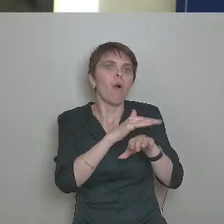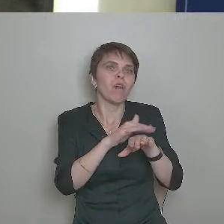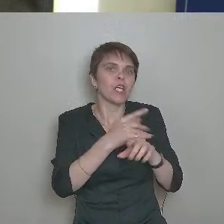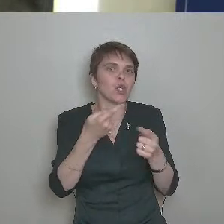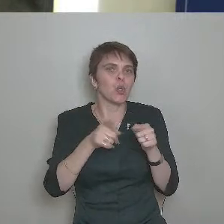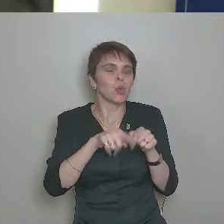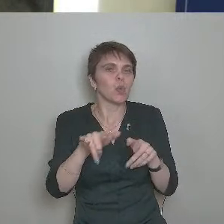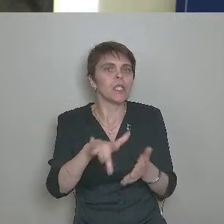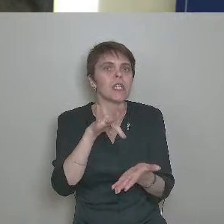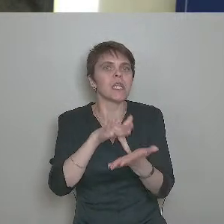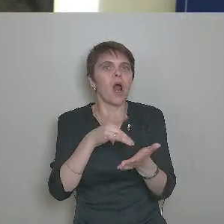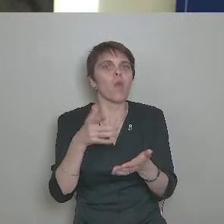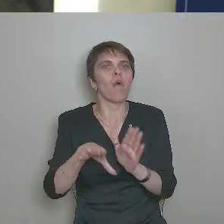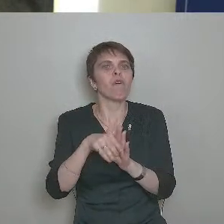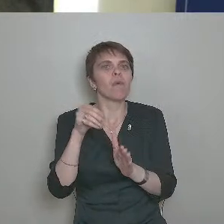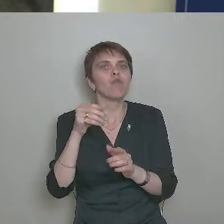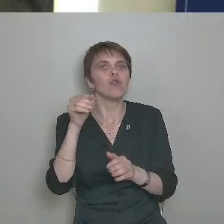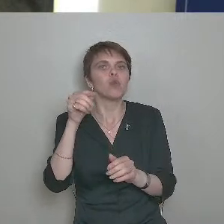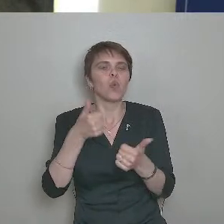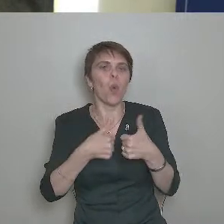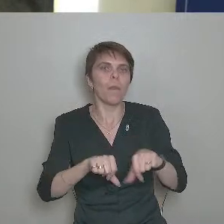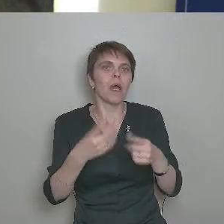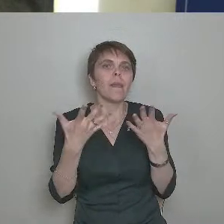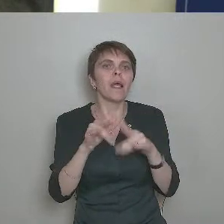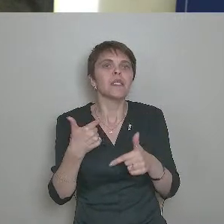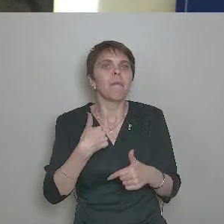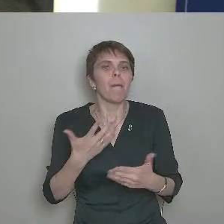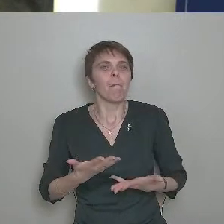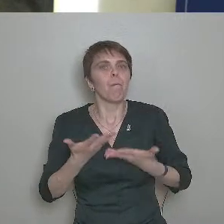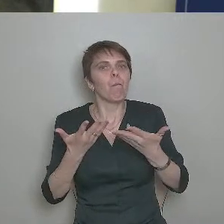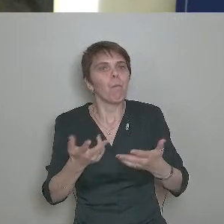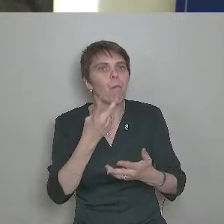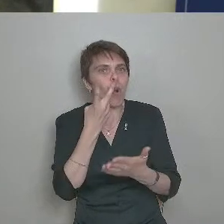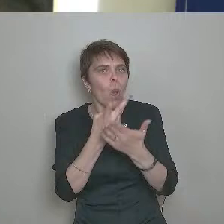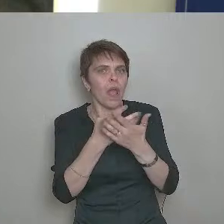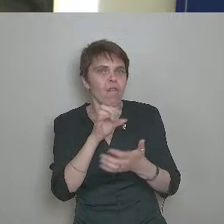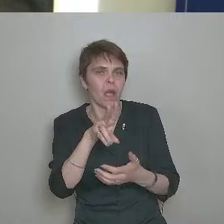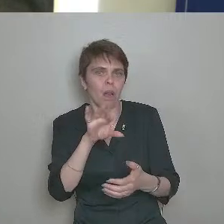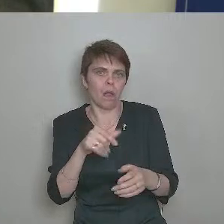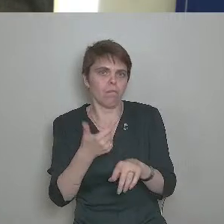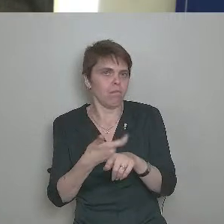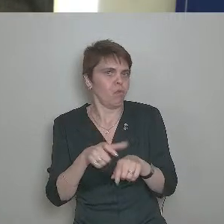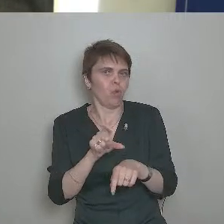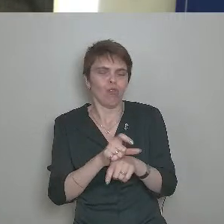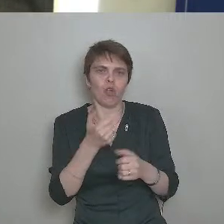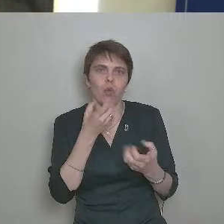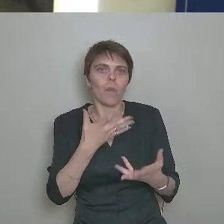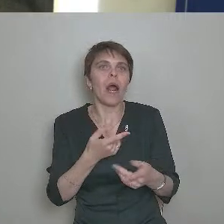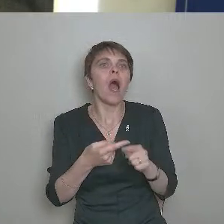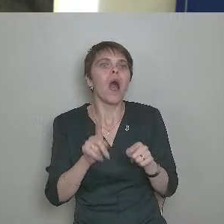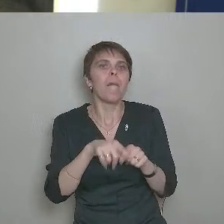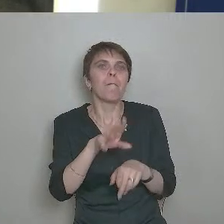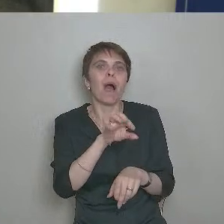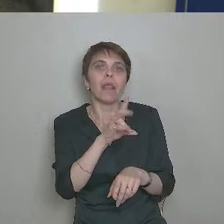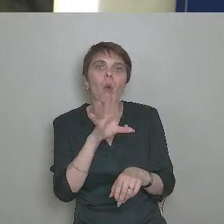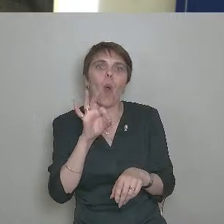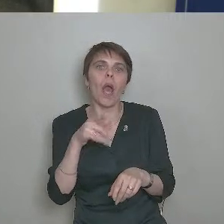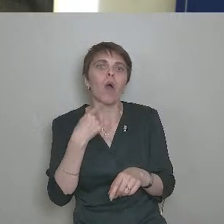But we can praise the CEC, and this is the case when they really did a good job.